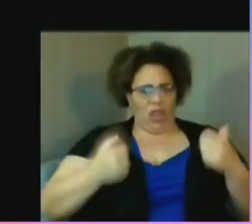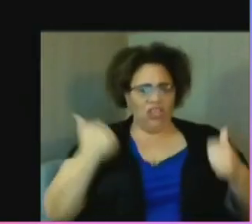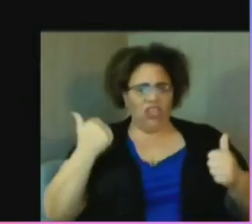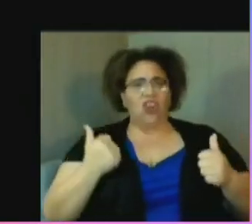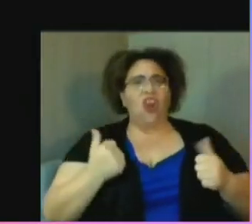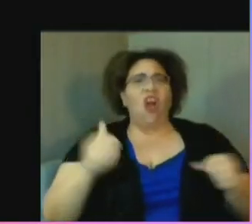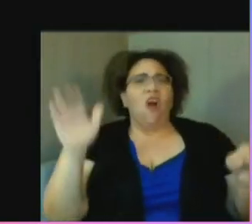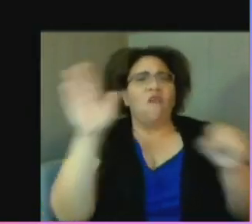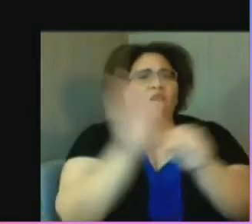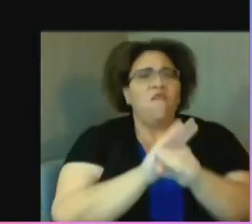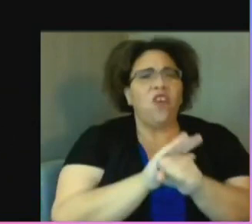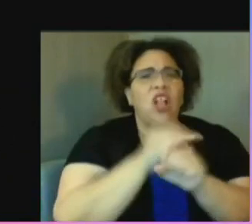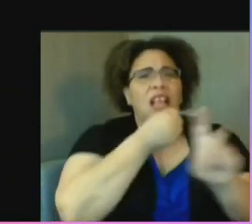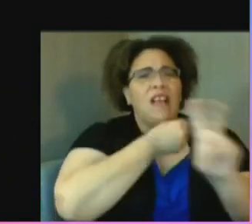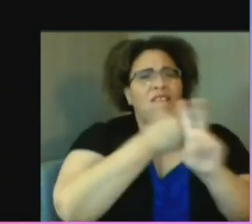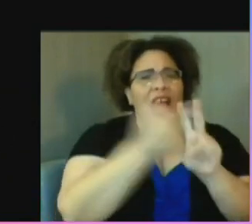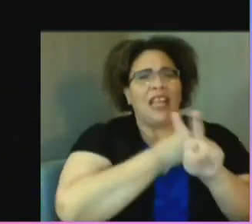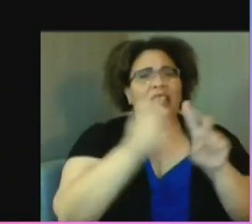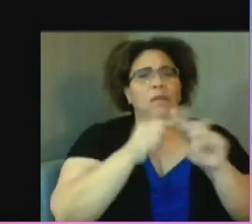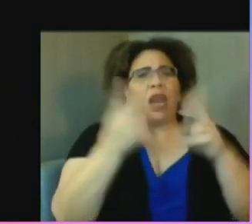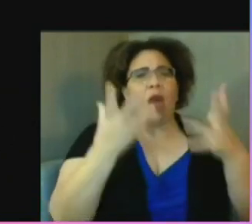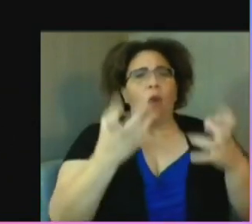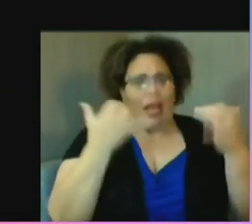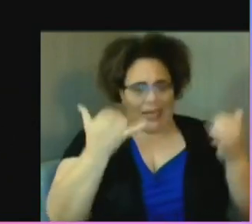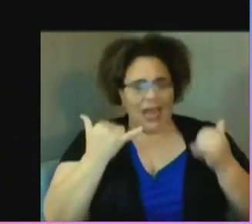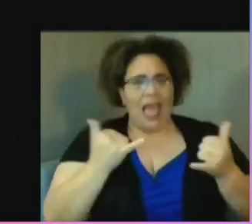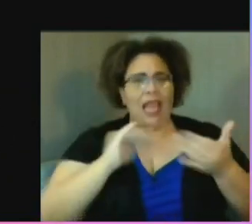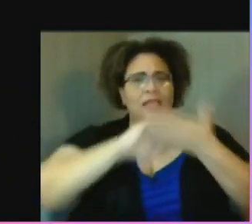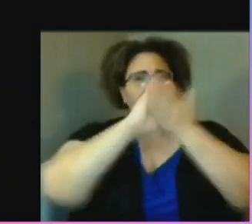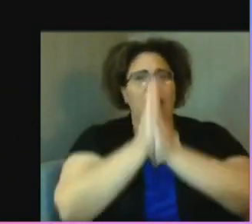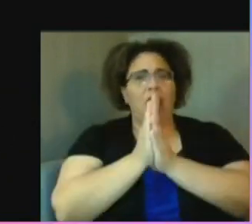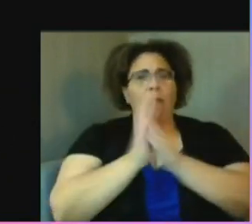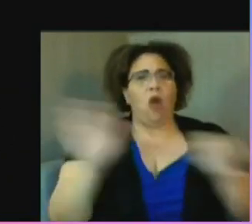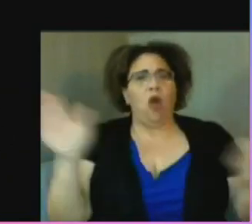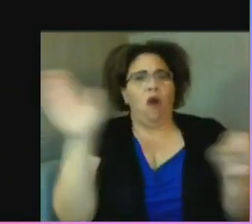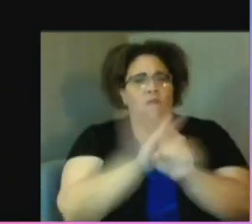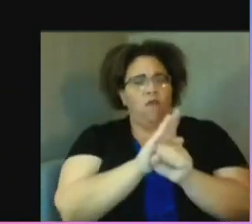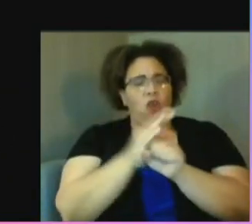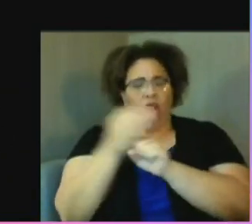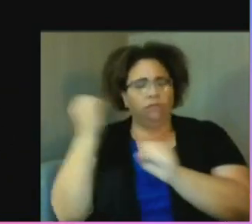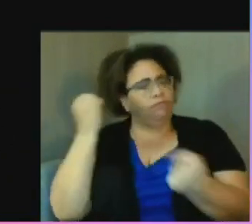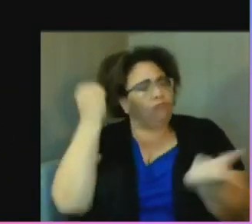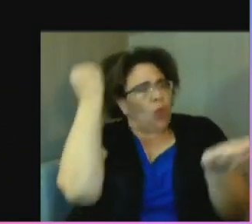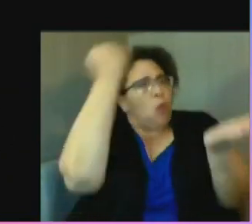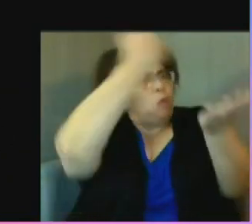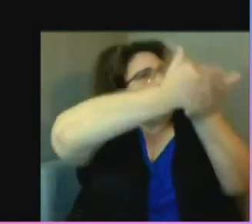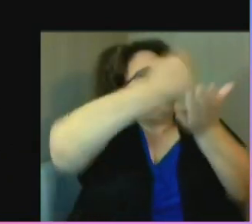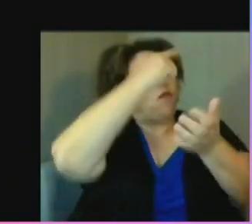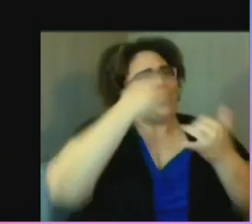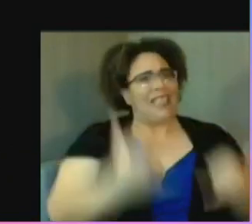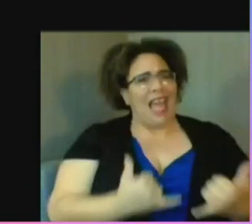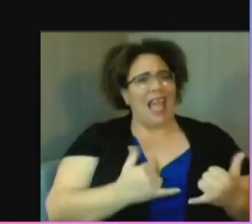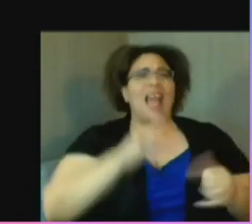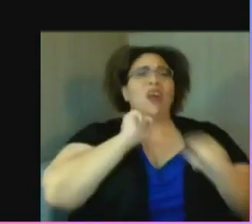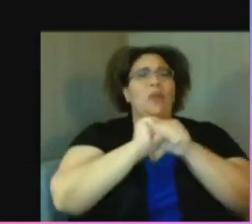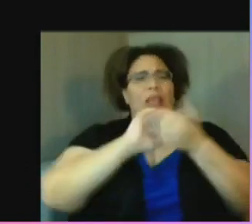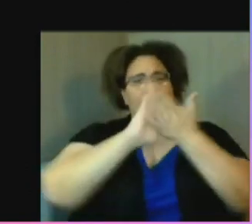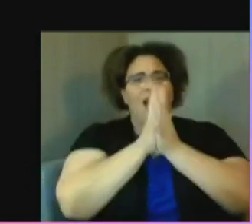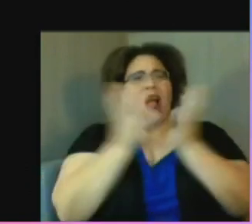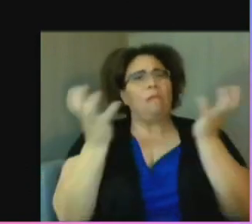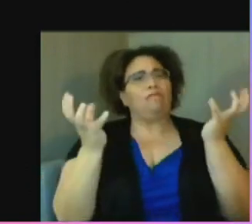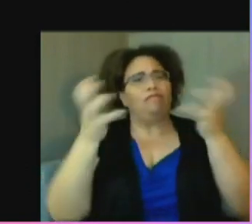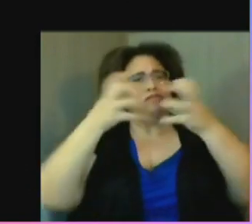the future. So it can be intergenerational, intersectional in every sense of the way, just really